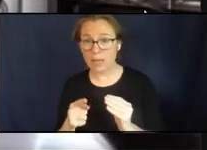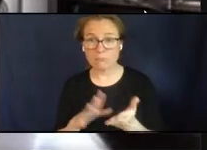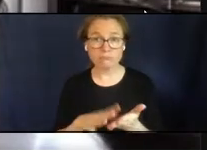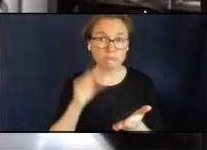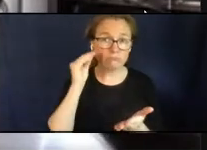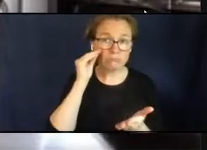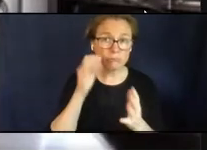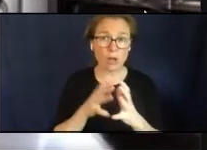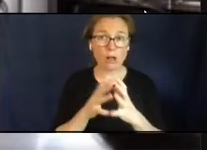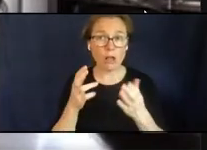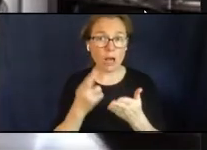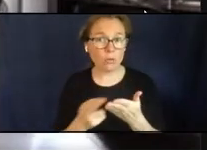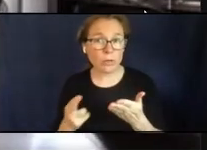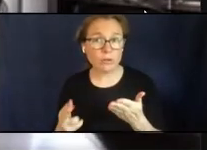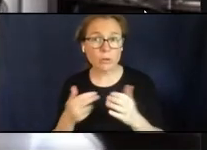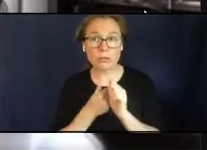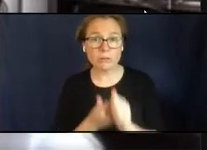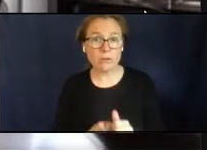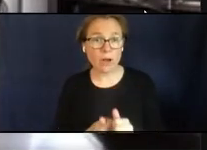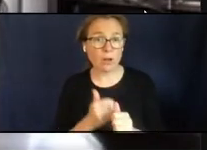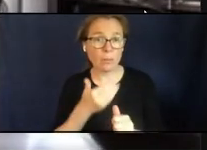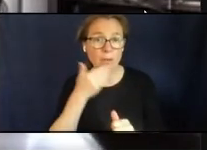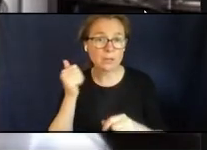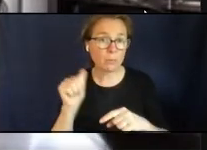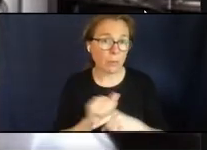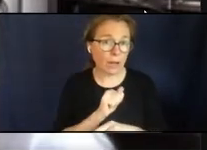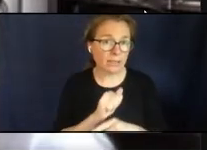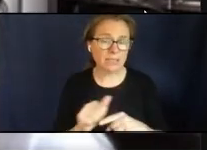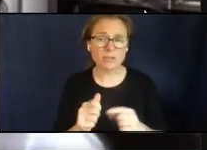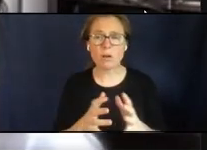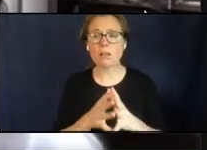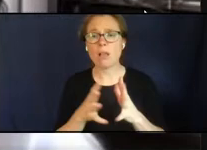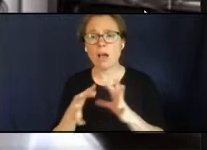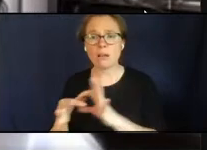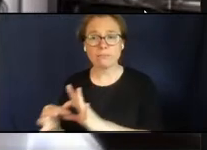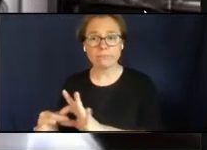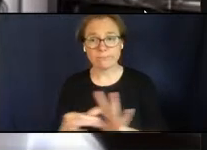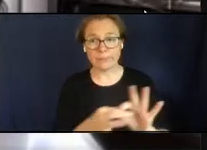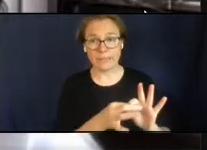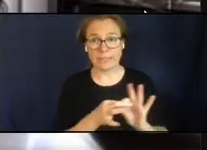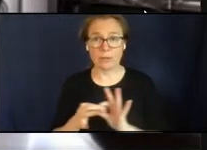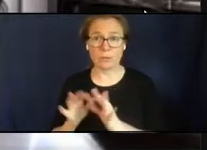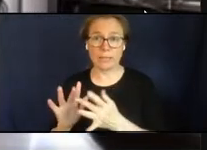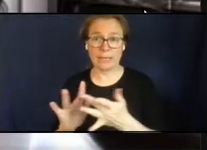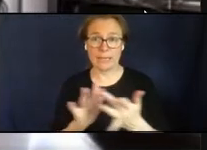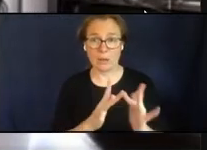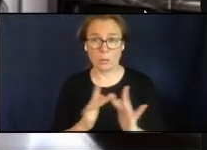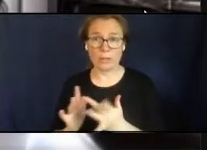best practices. And so we will work with them to disseminate that information across the university.